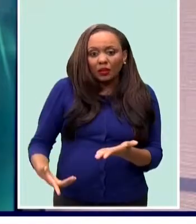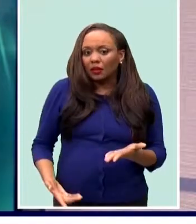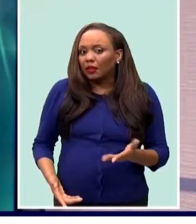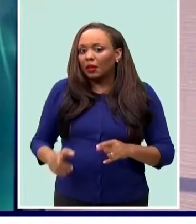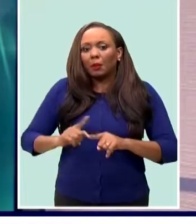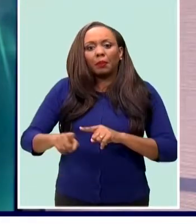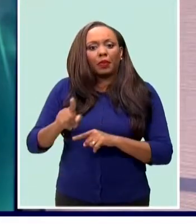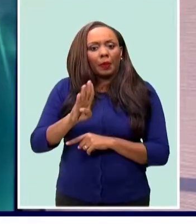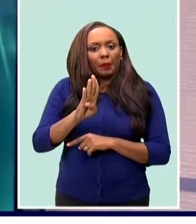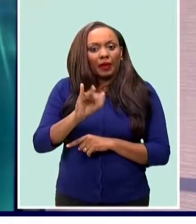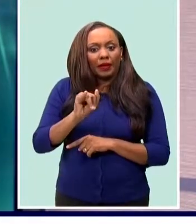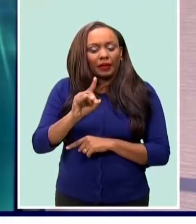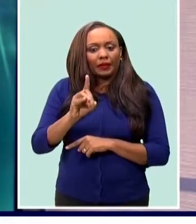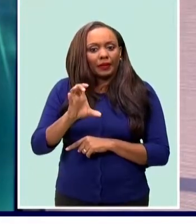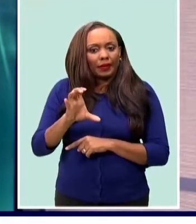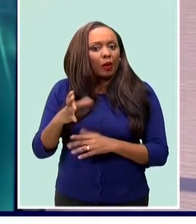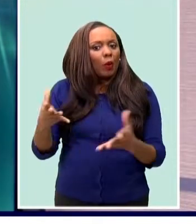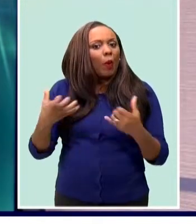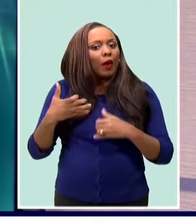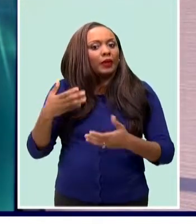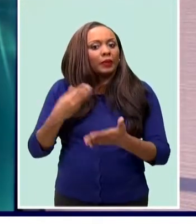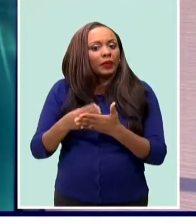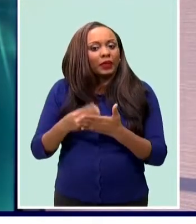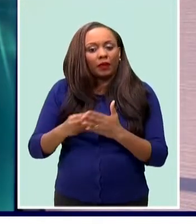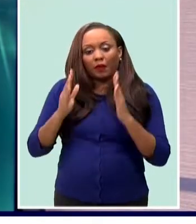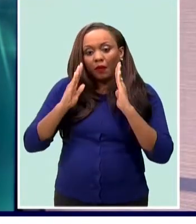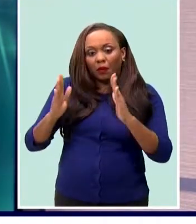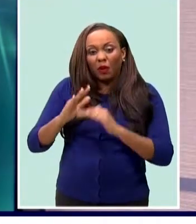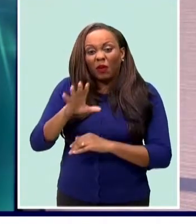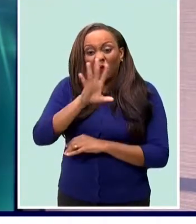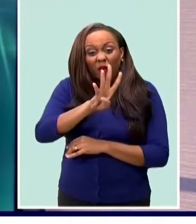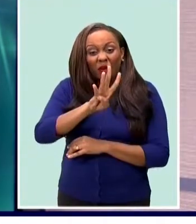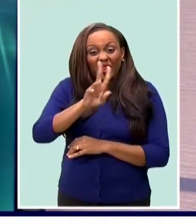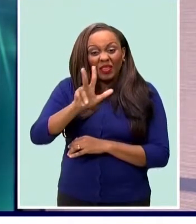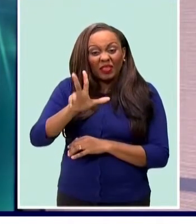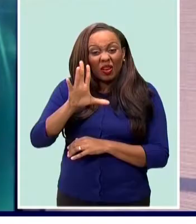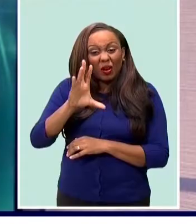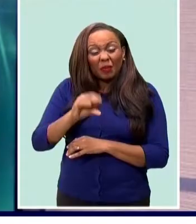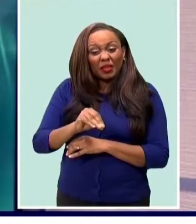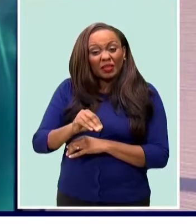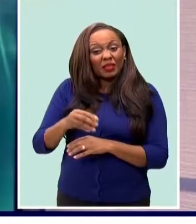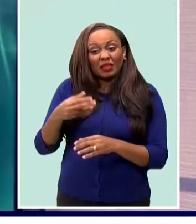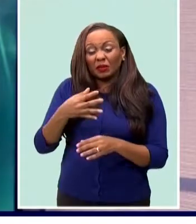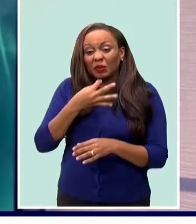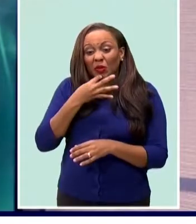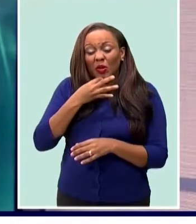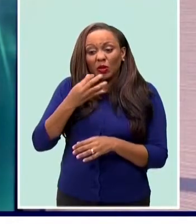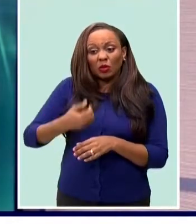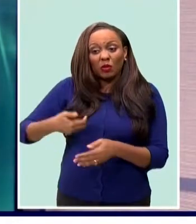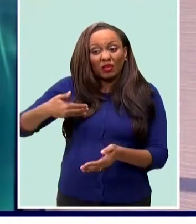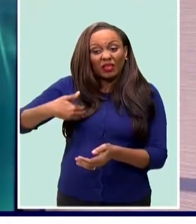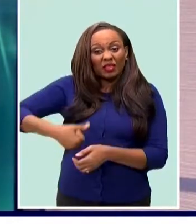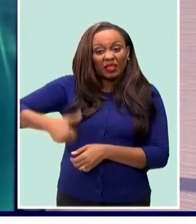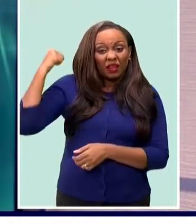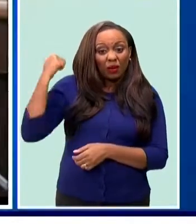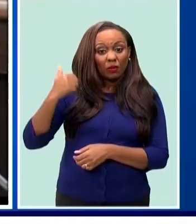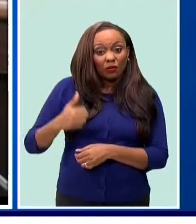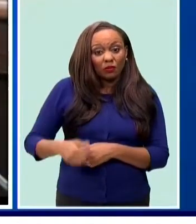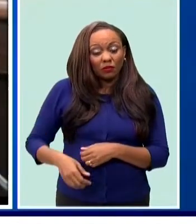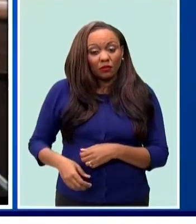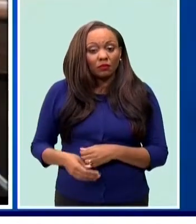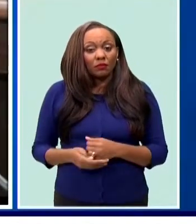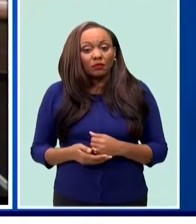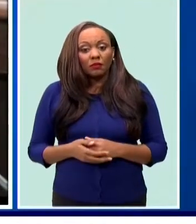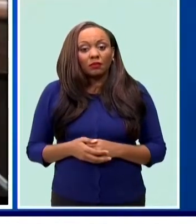Executive Officer Sonja Trotman says they are focusing on about 43 companies for eviction. As we speak, there are